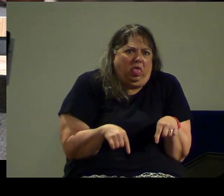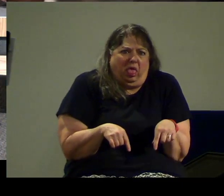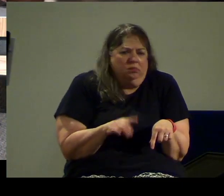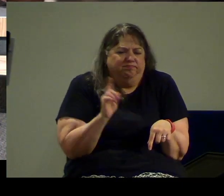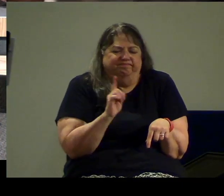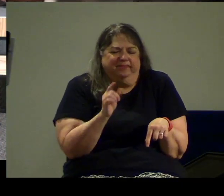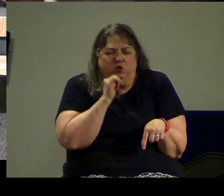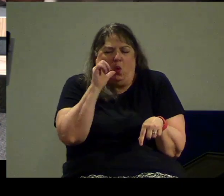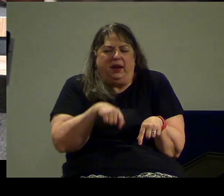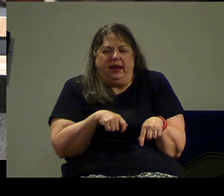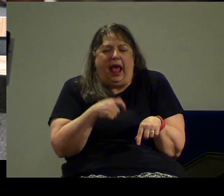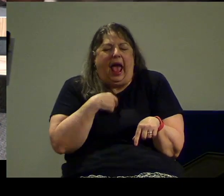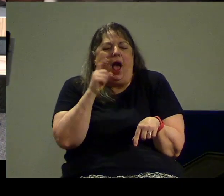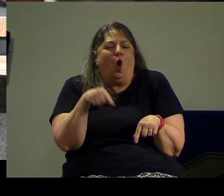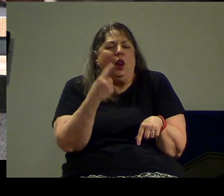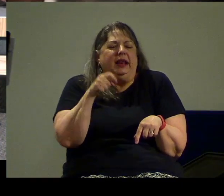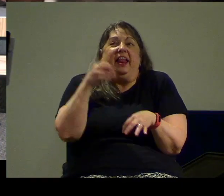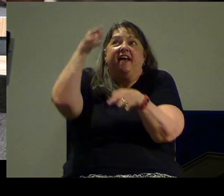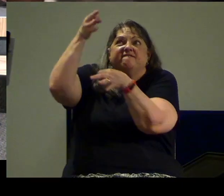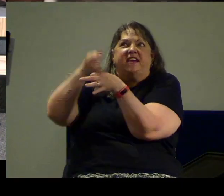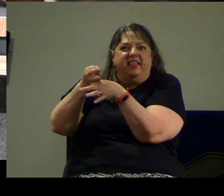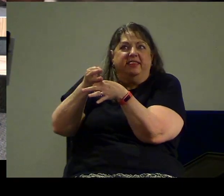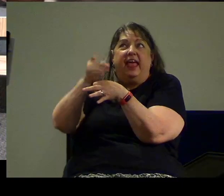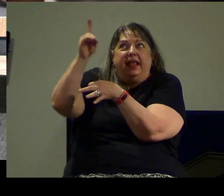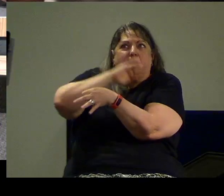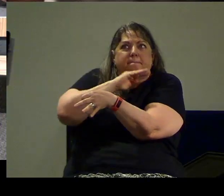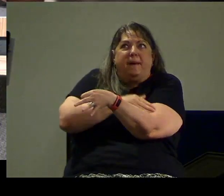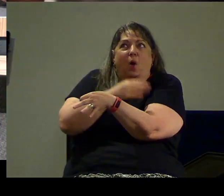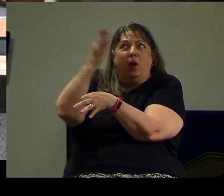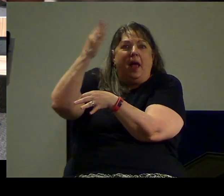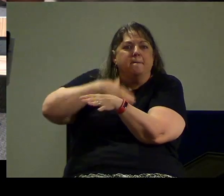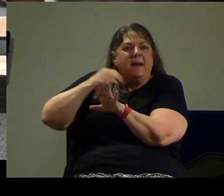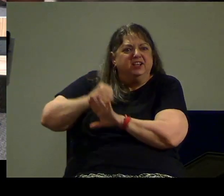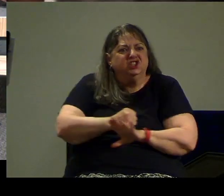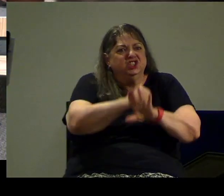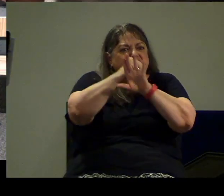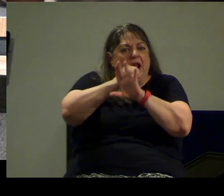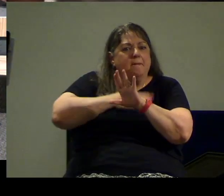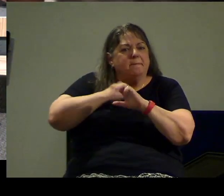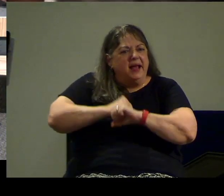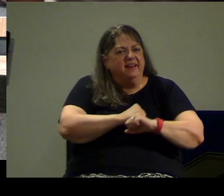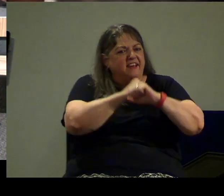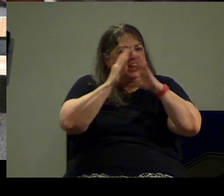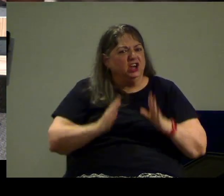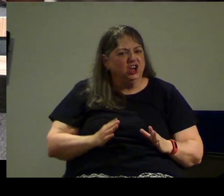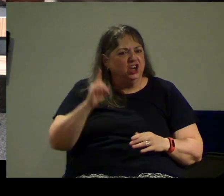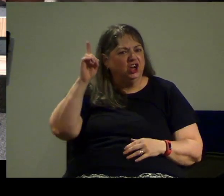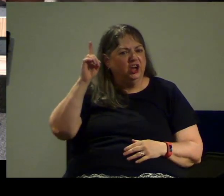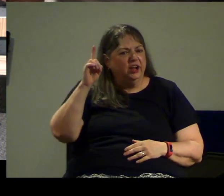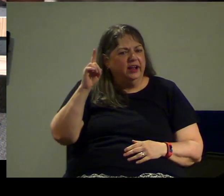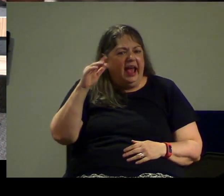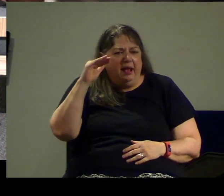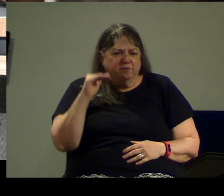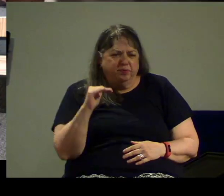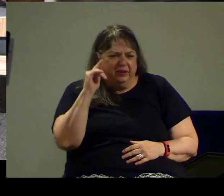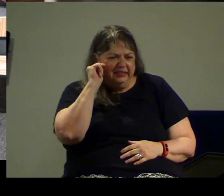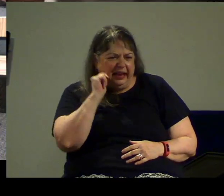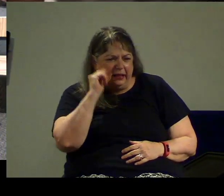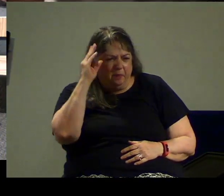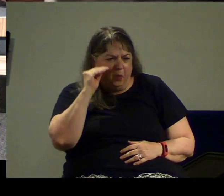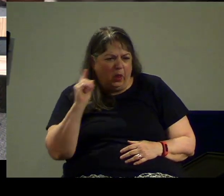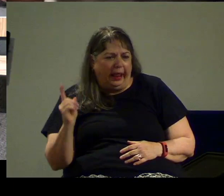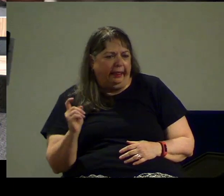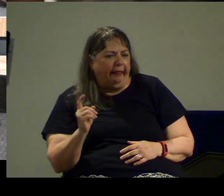and in the power of God. He is my shield. He is my defender. And little David goes out there with the giant